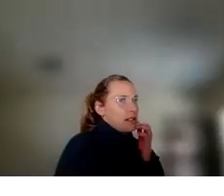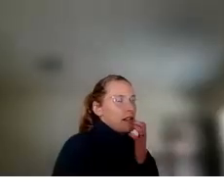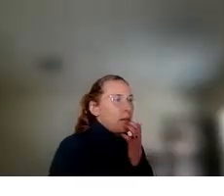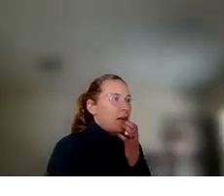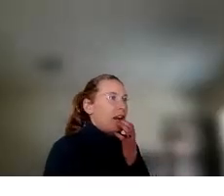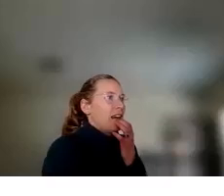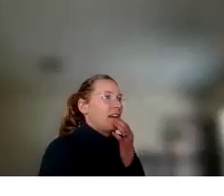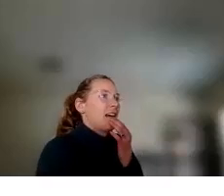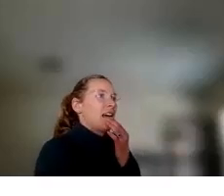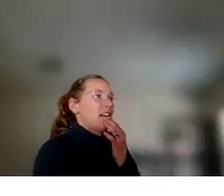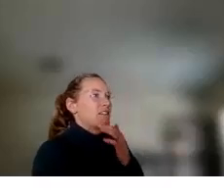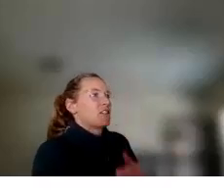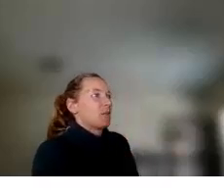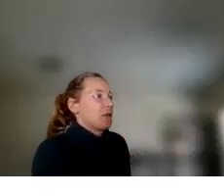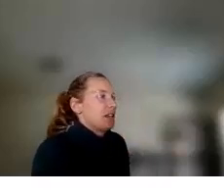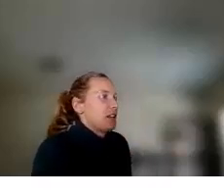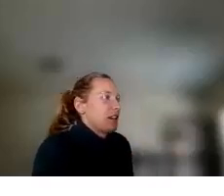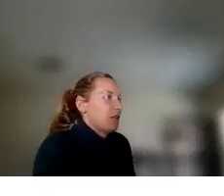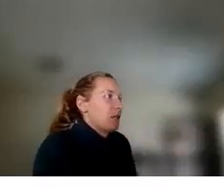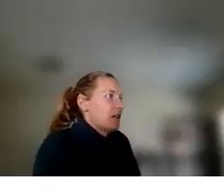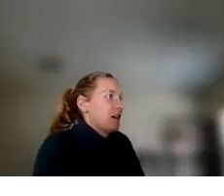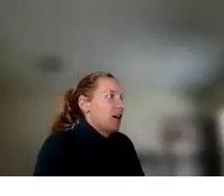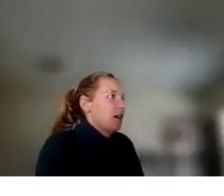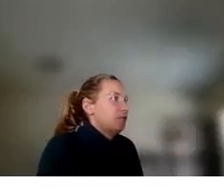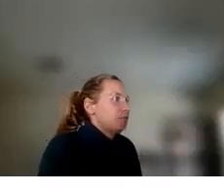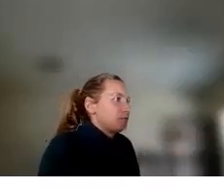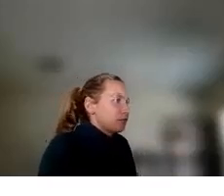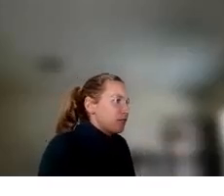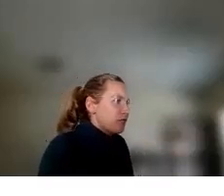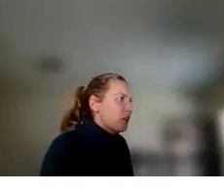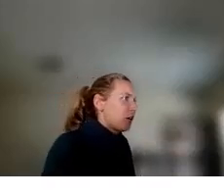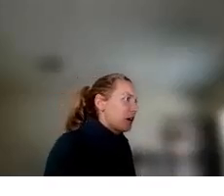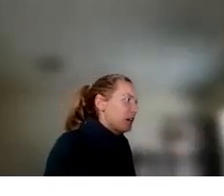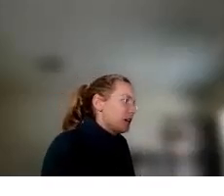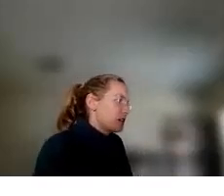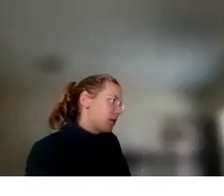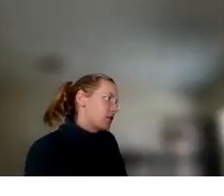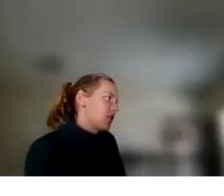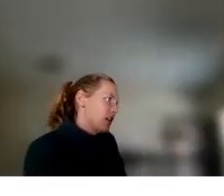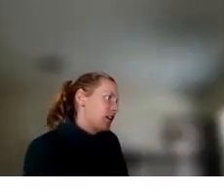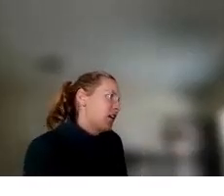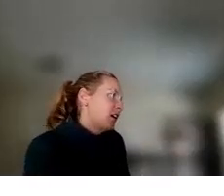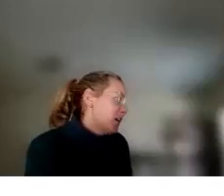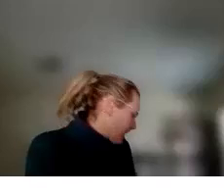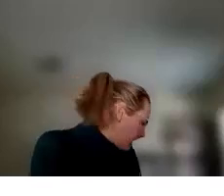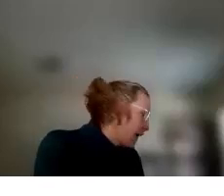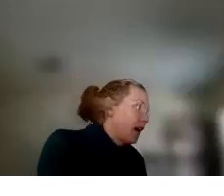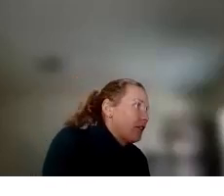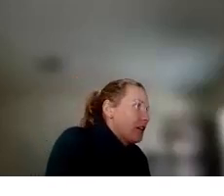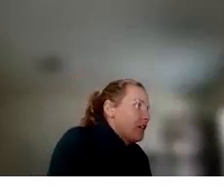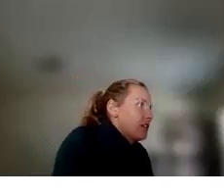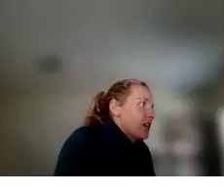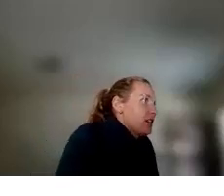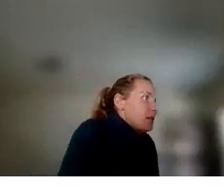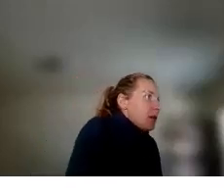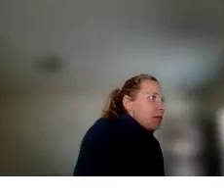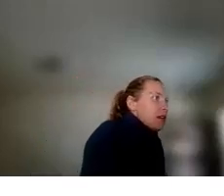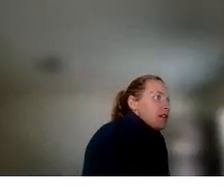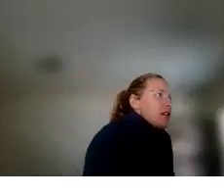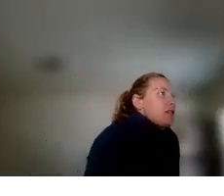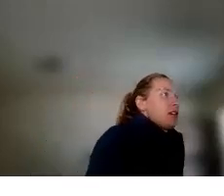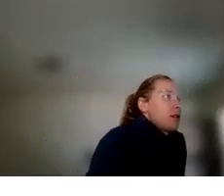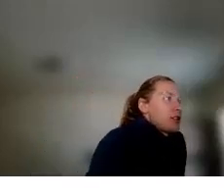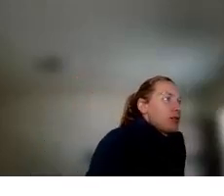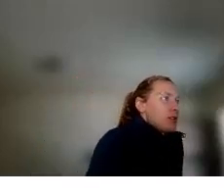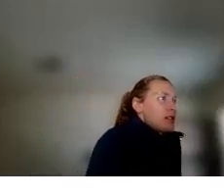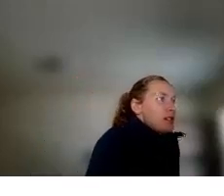Okay, thanks, Aubrey, for jumping in on that one. Okay, the next question I have is, this might